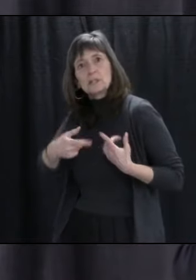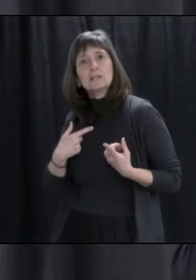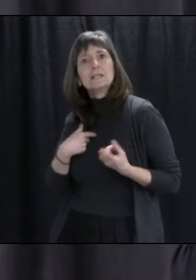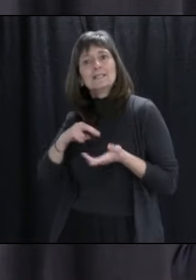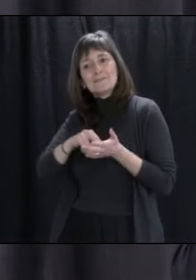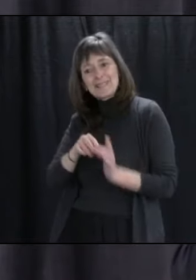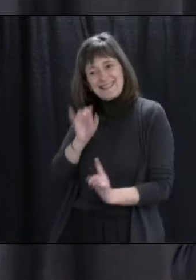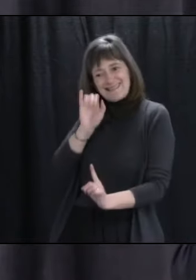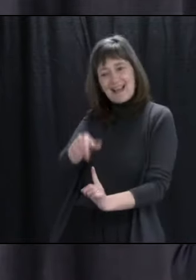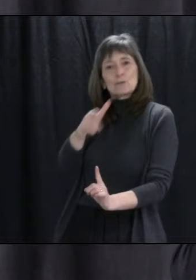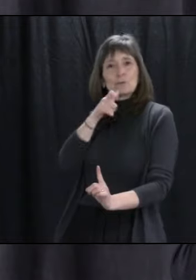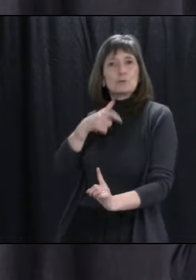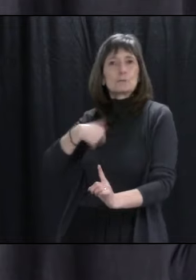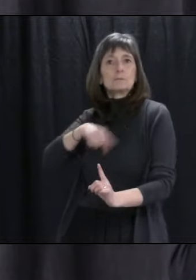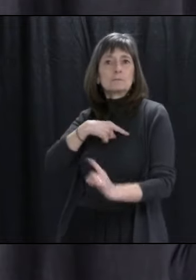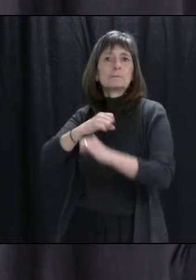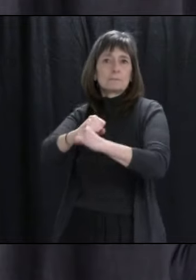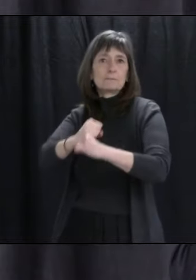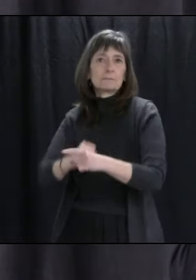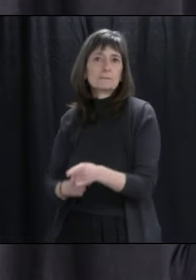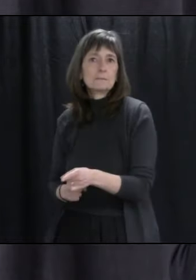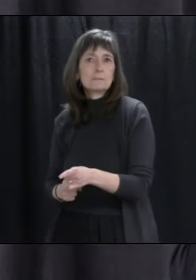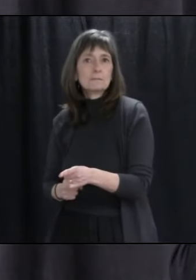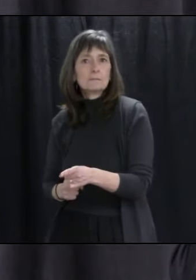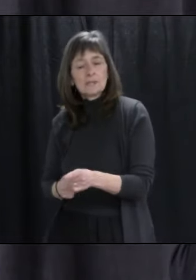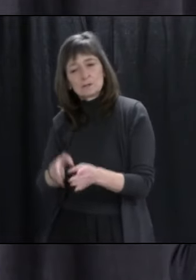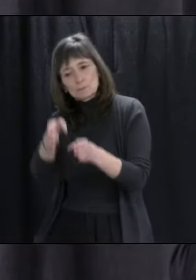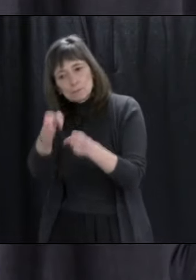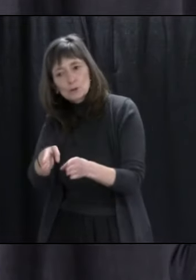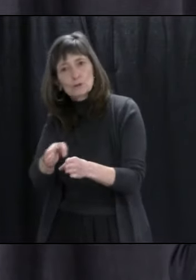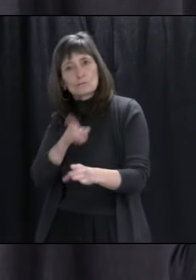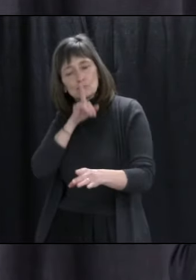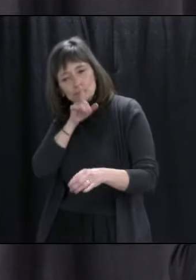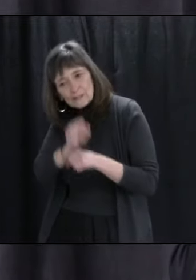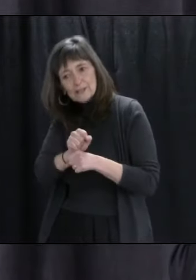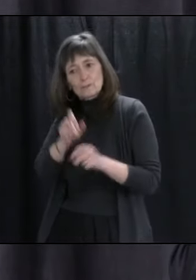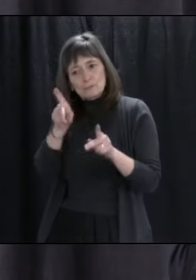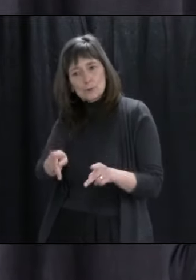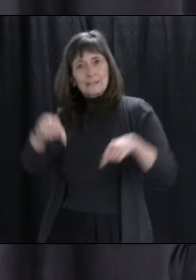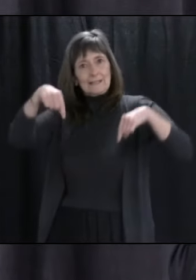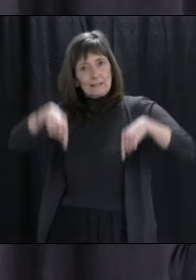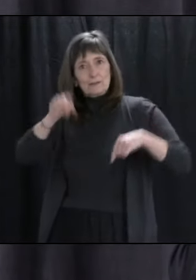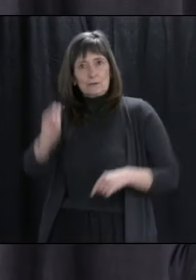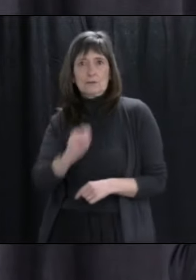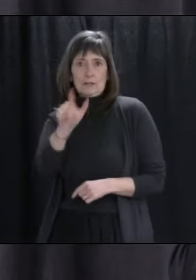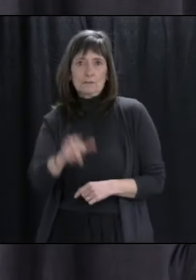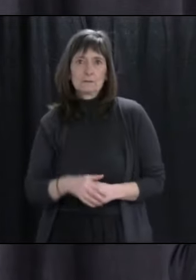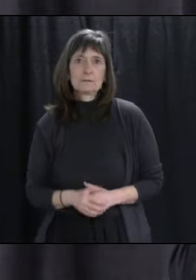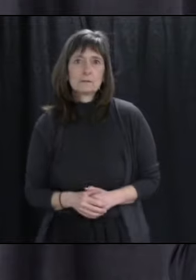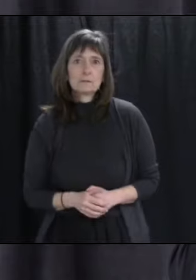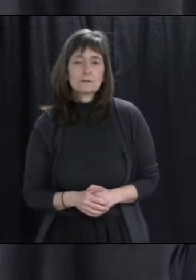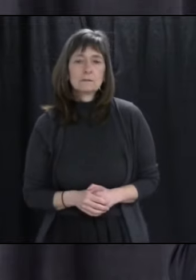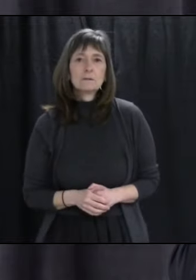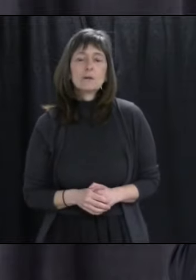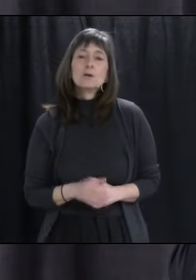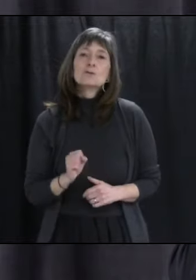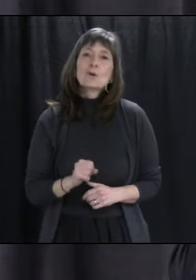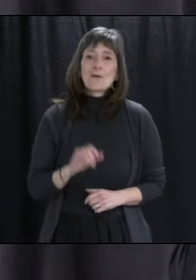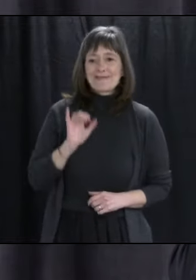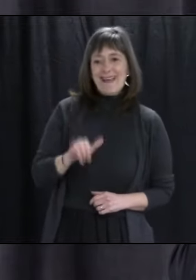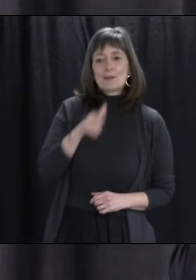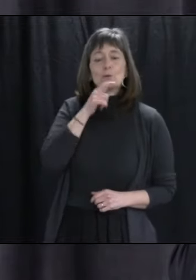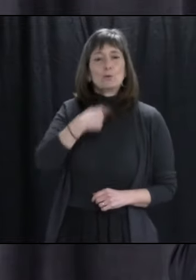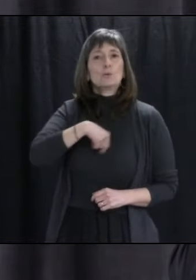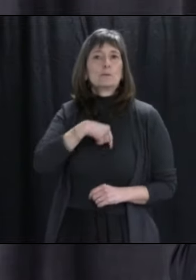protect people like Jacob. He is a very real example. So what we're saying today is that our actions can save lives